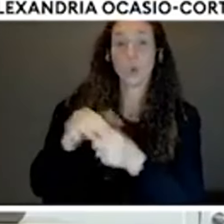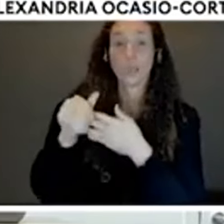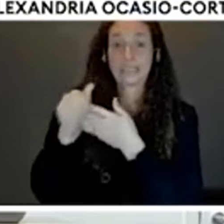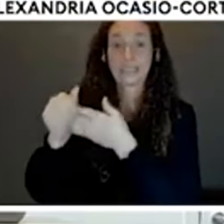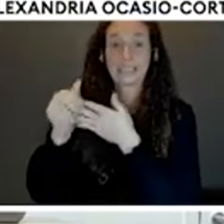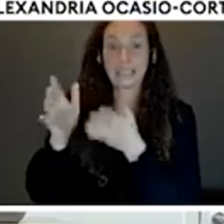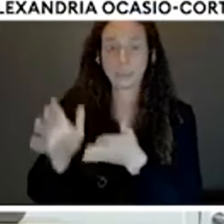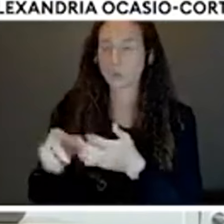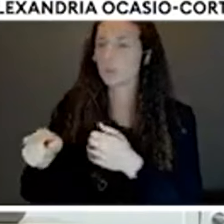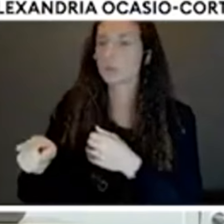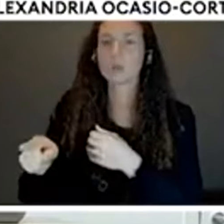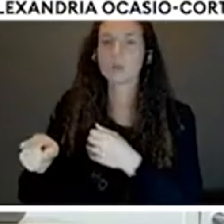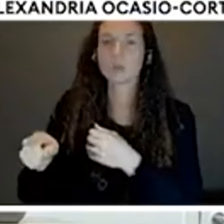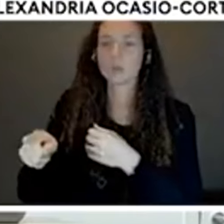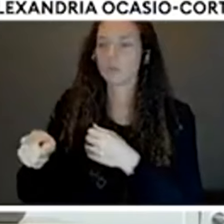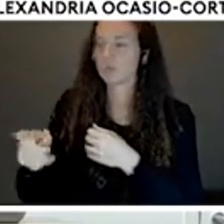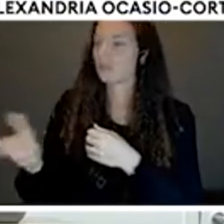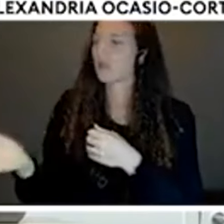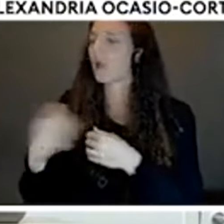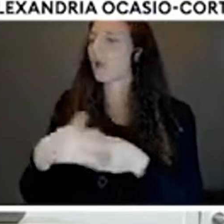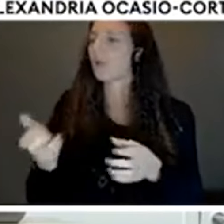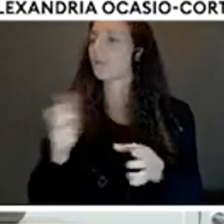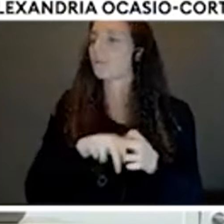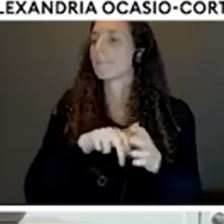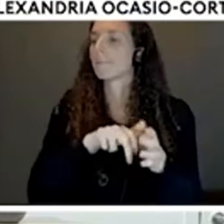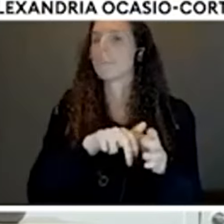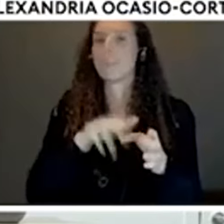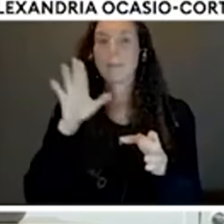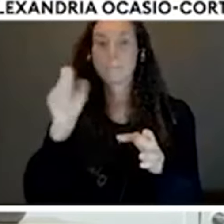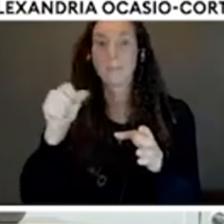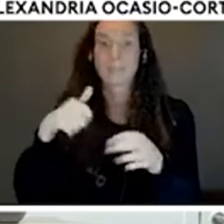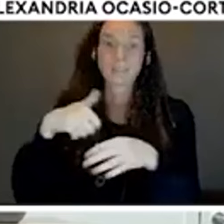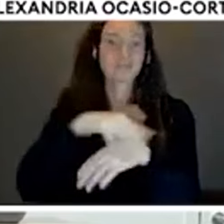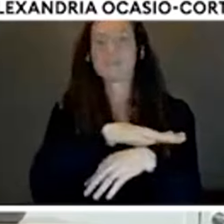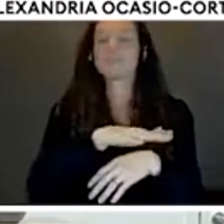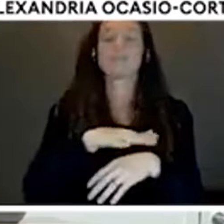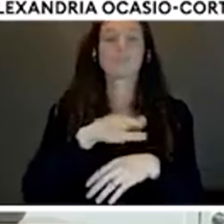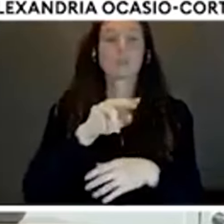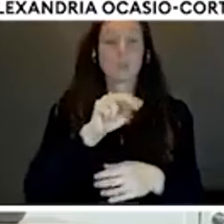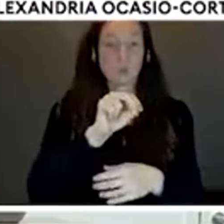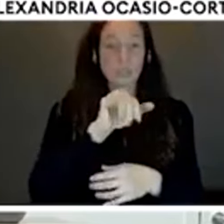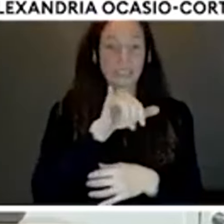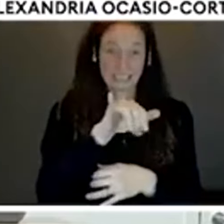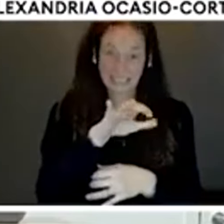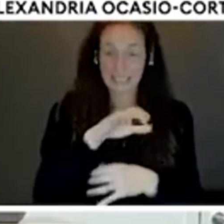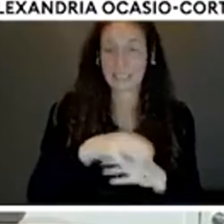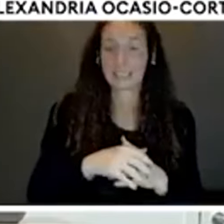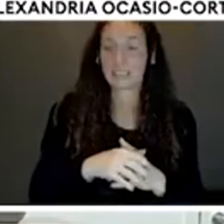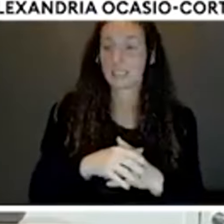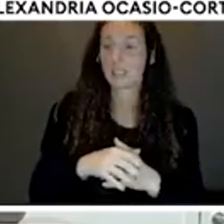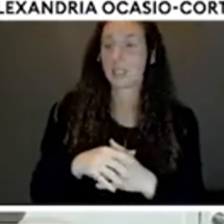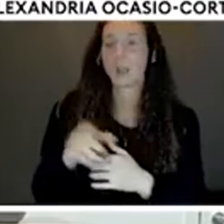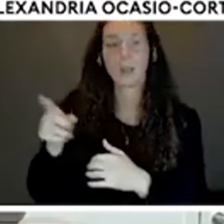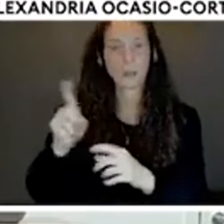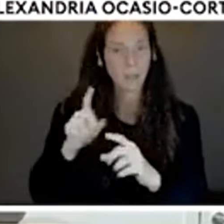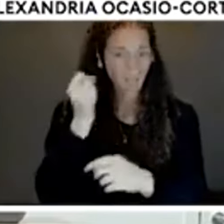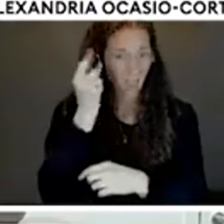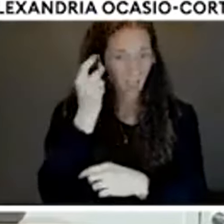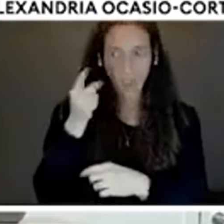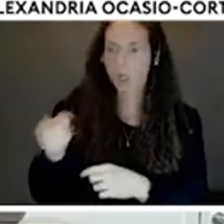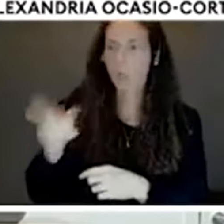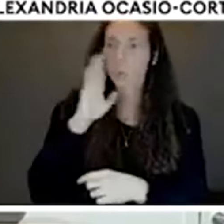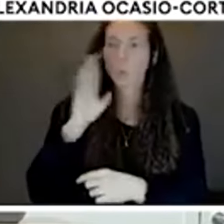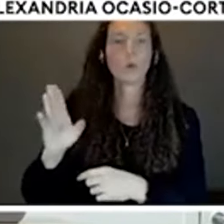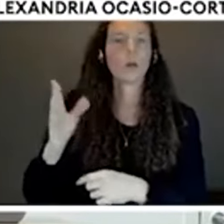it. They would use federal resources. So they would take money from the federal government, and then they